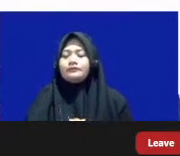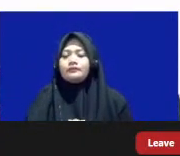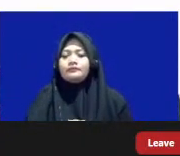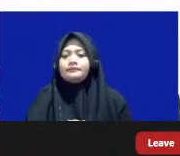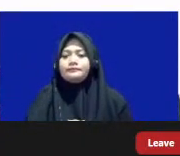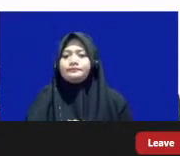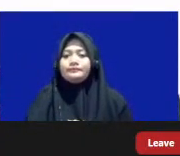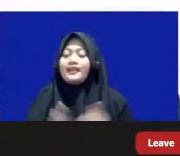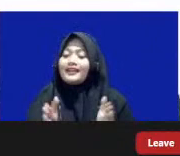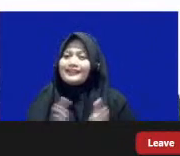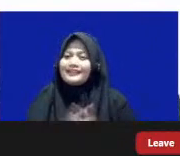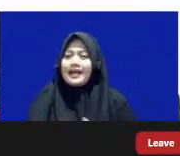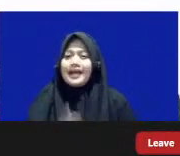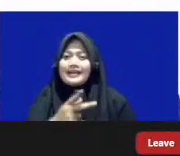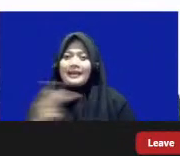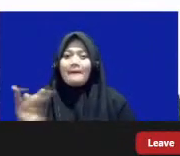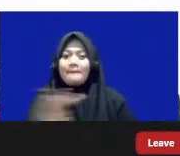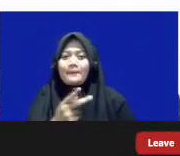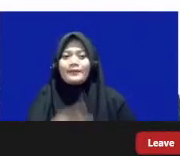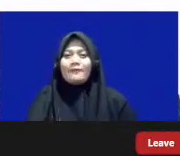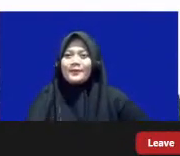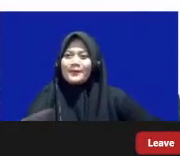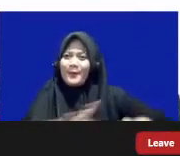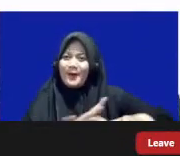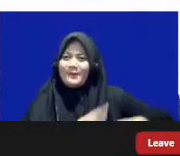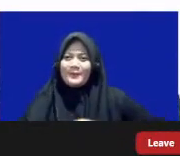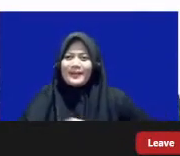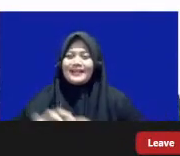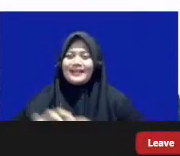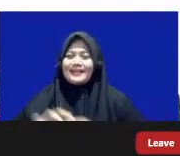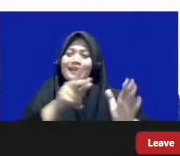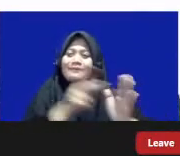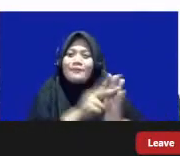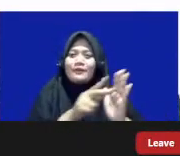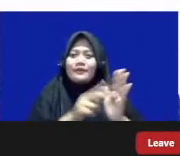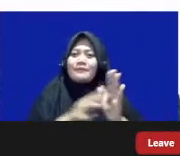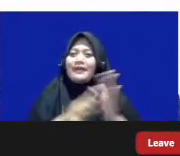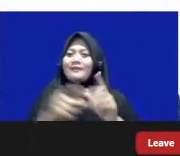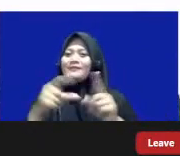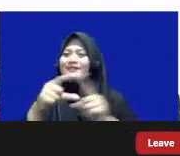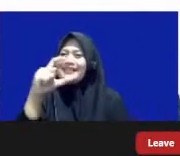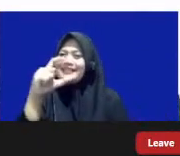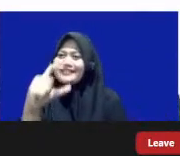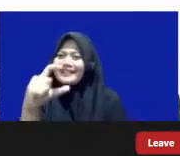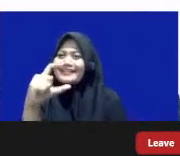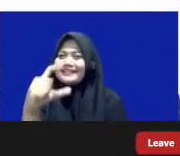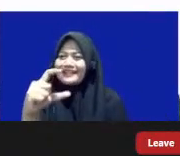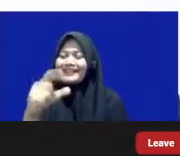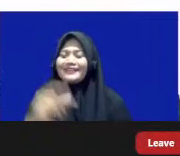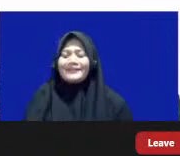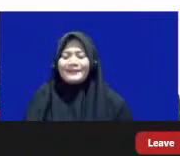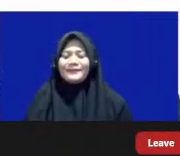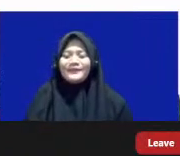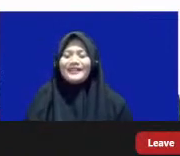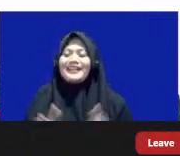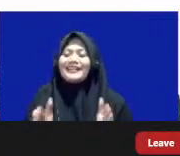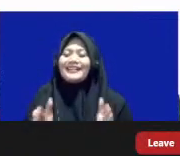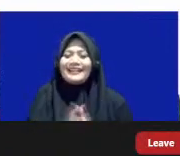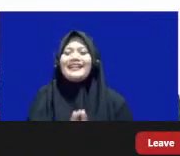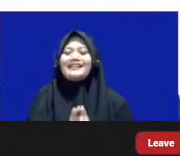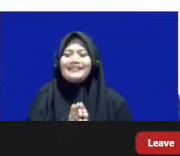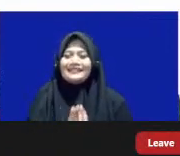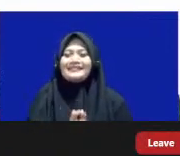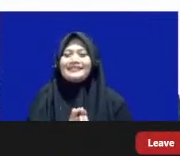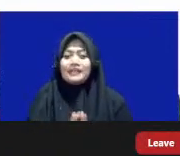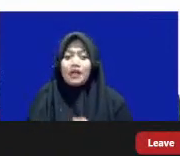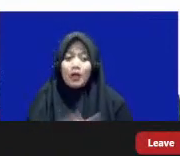Management and so. In the humanitarian community, the focus-based financing has gained